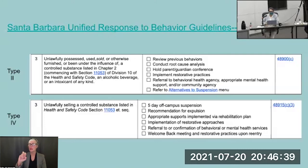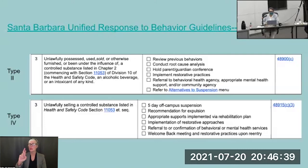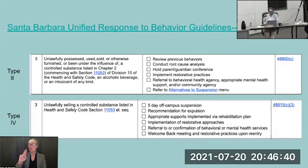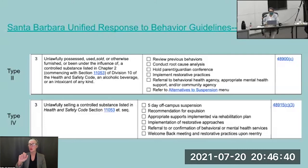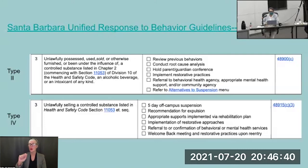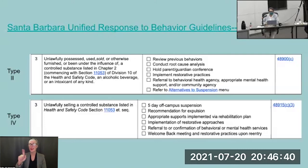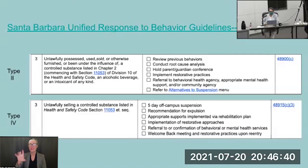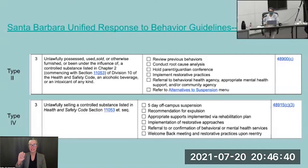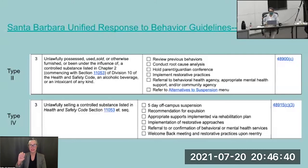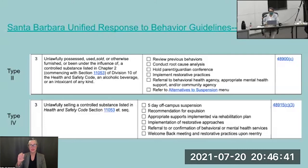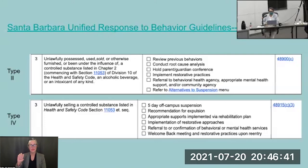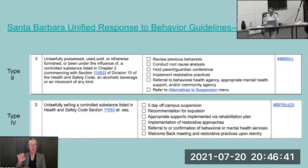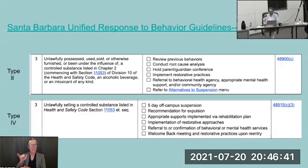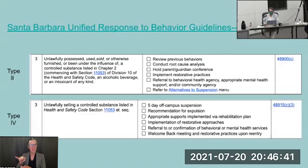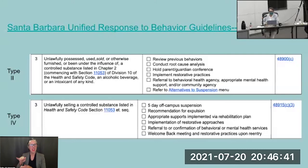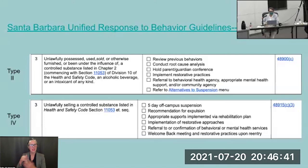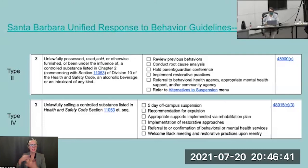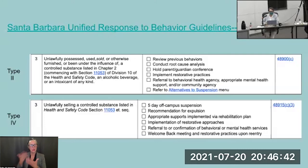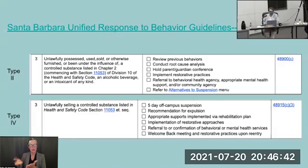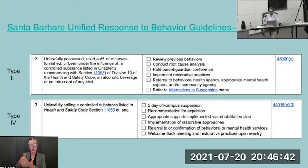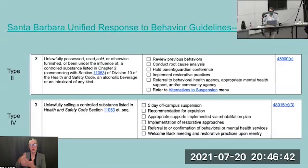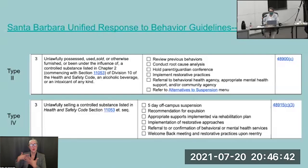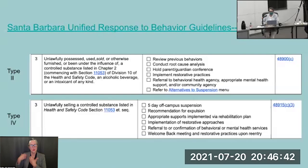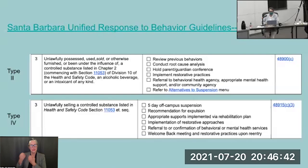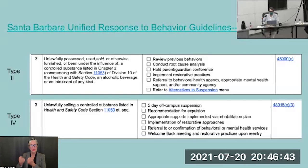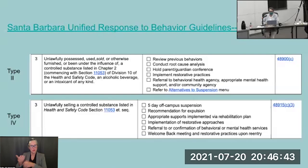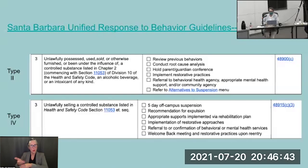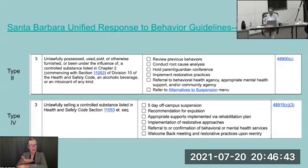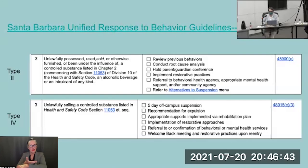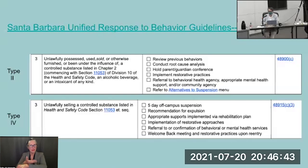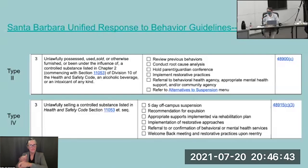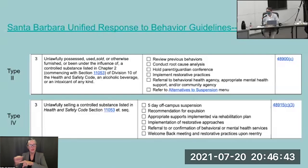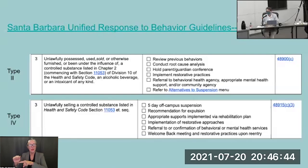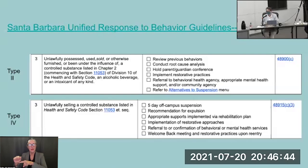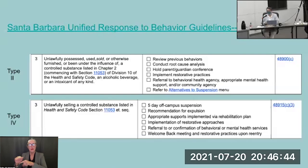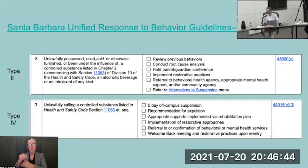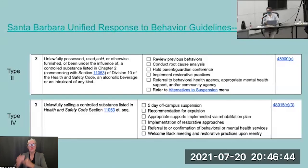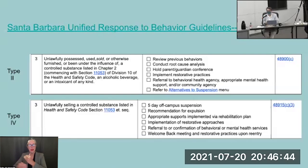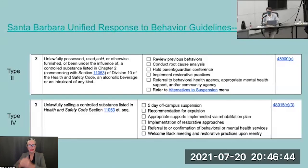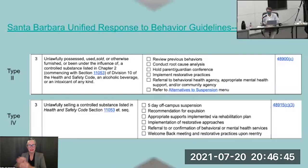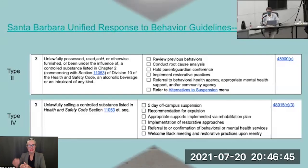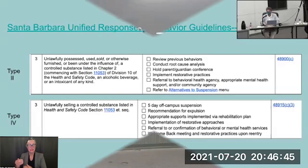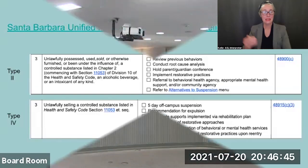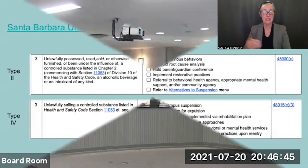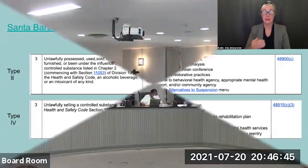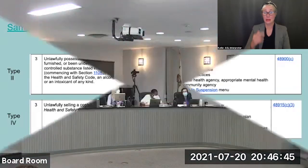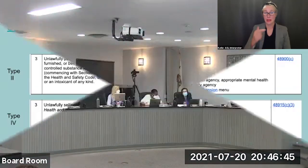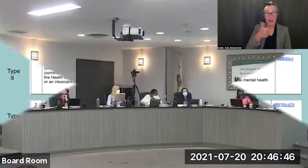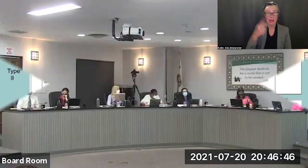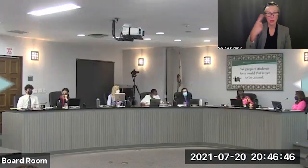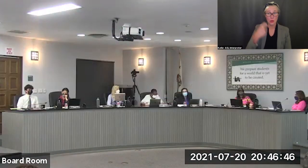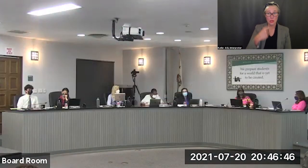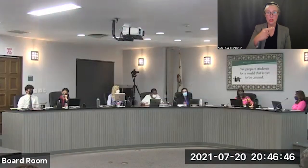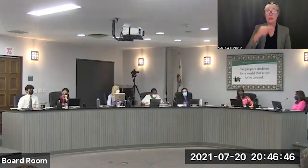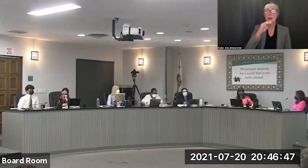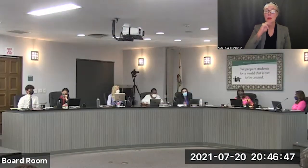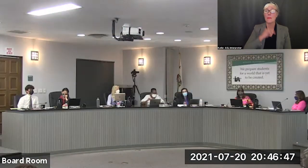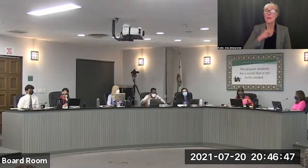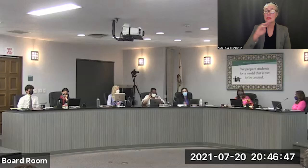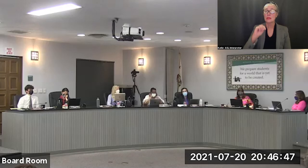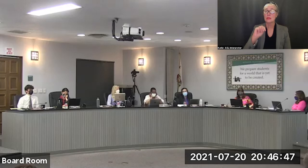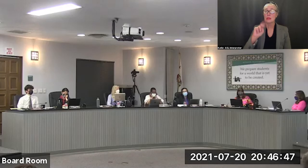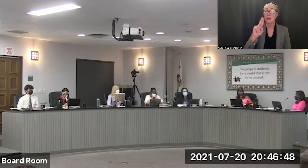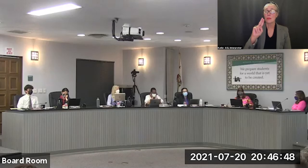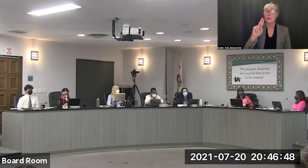please miss munoz i certainly um support it and appreciate your presentation on this and and